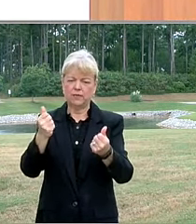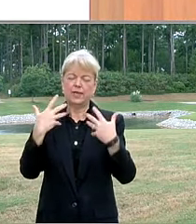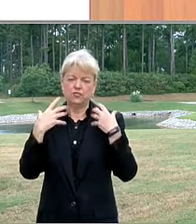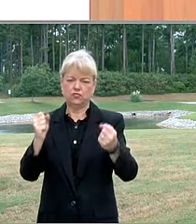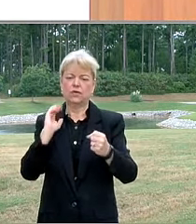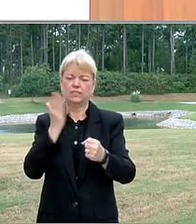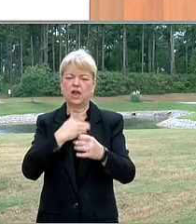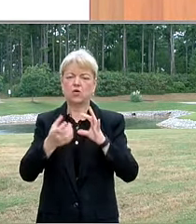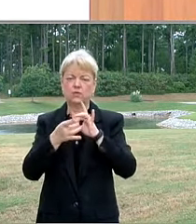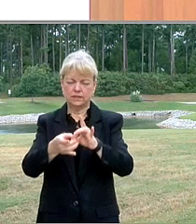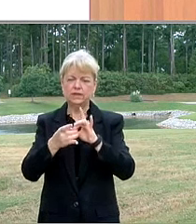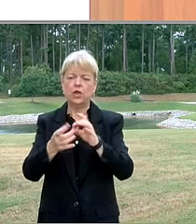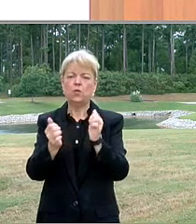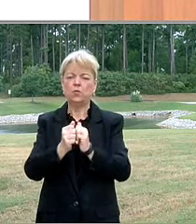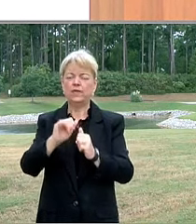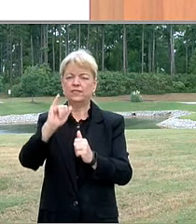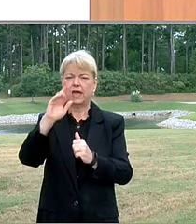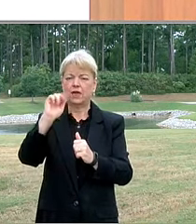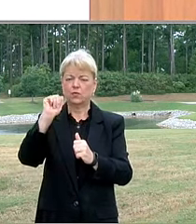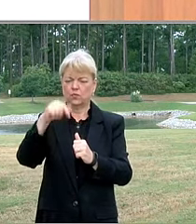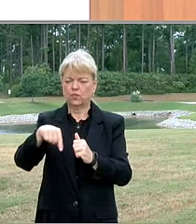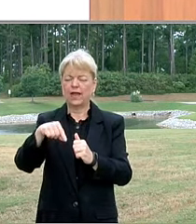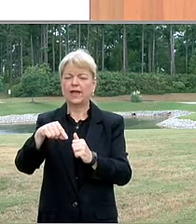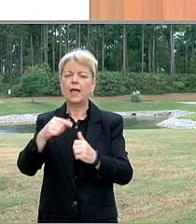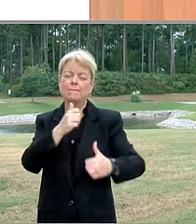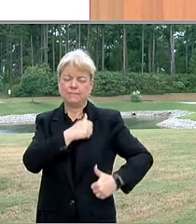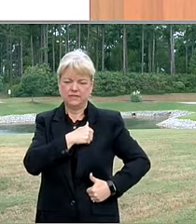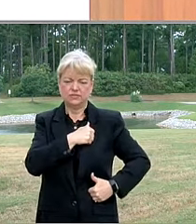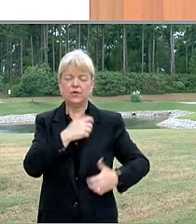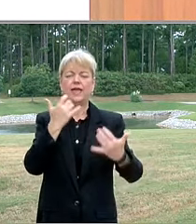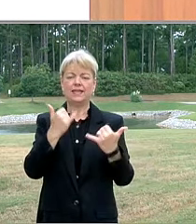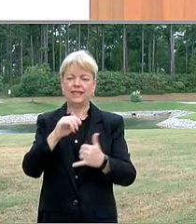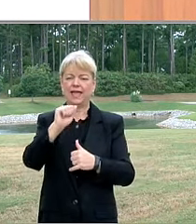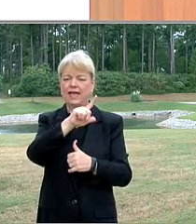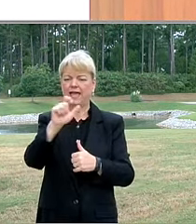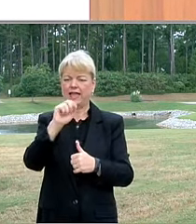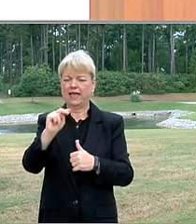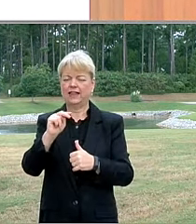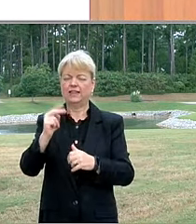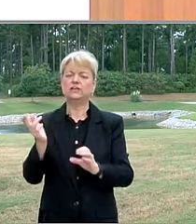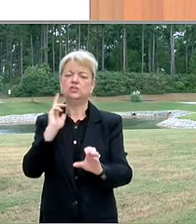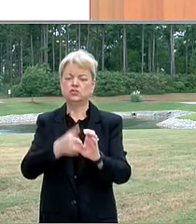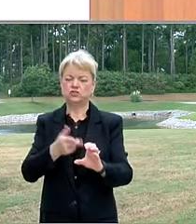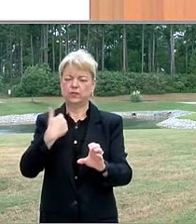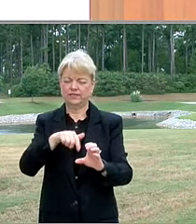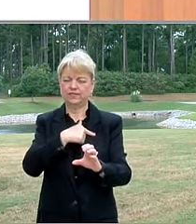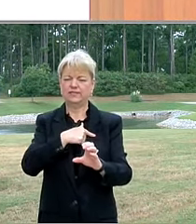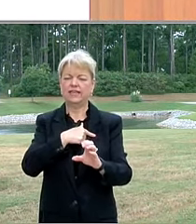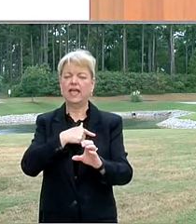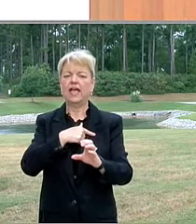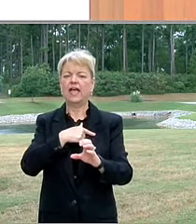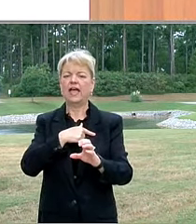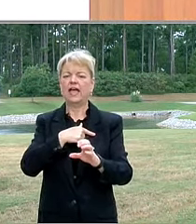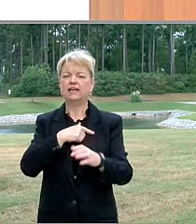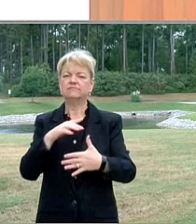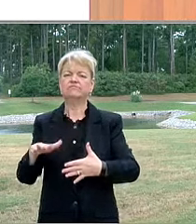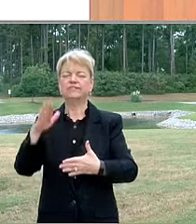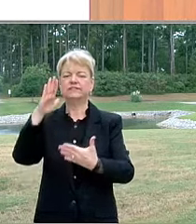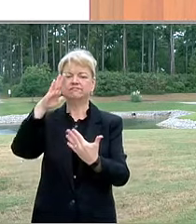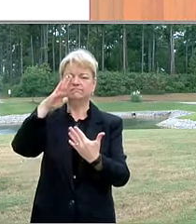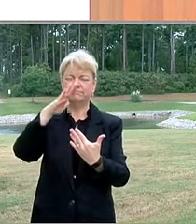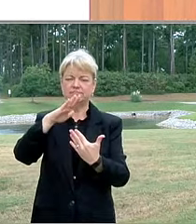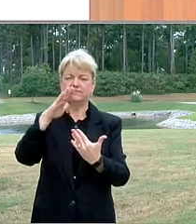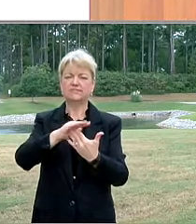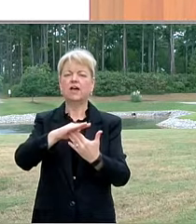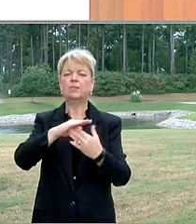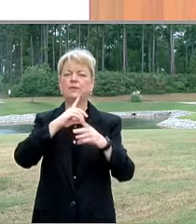our relationship with the Iraqi military. And now, Alan joins us after serving as our senior defense official and defense attaché in